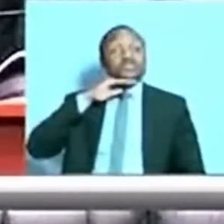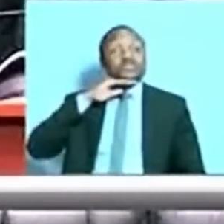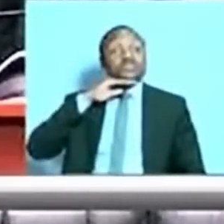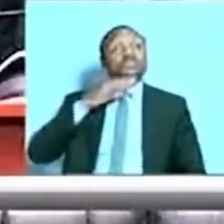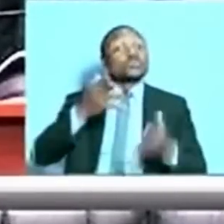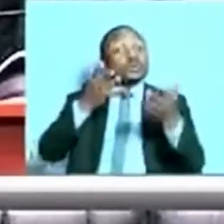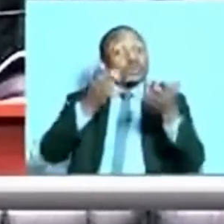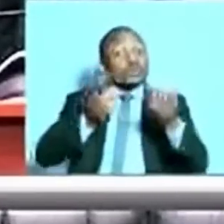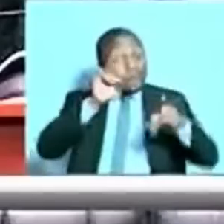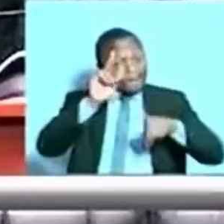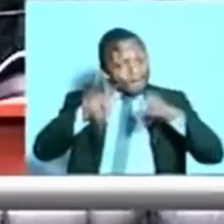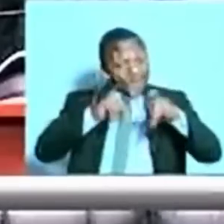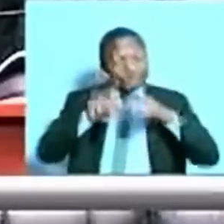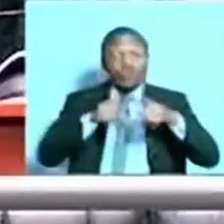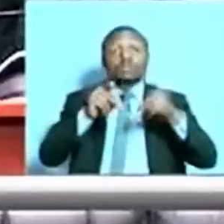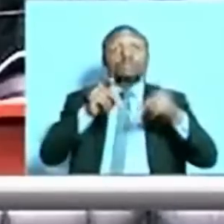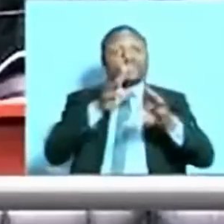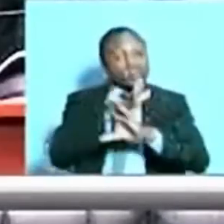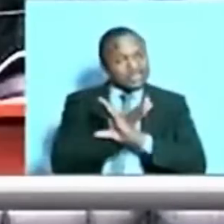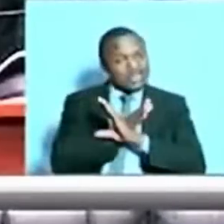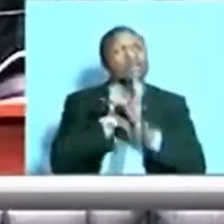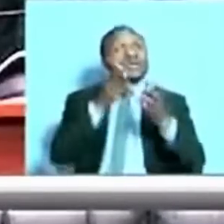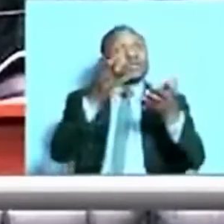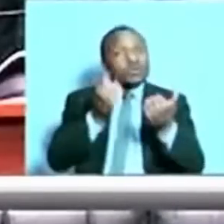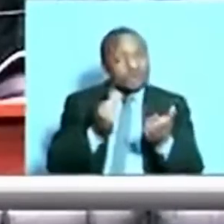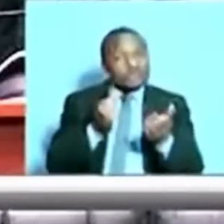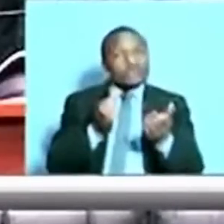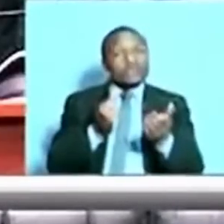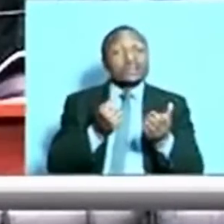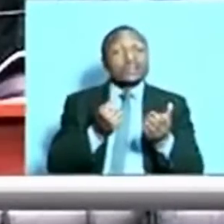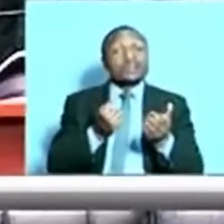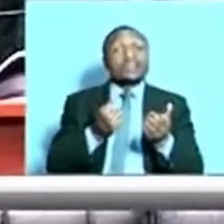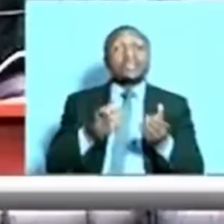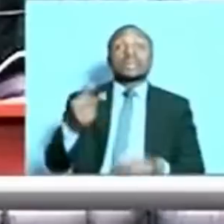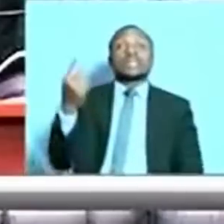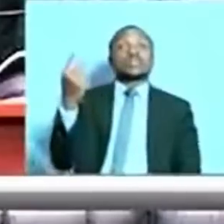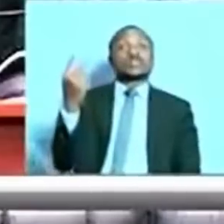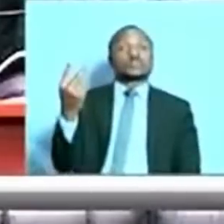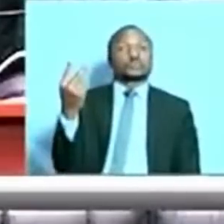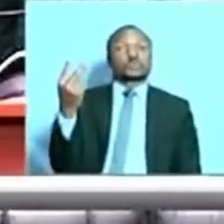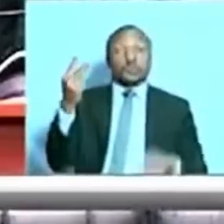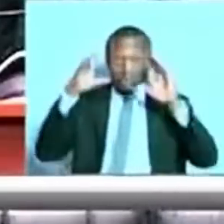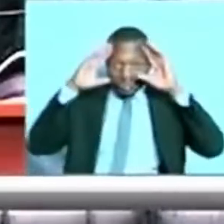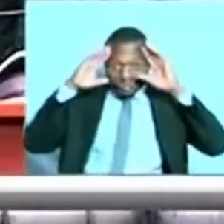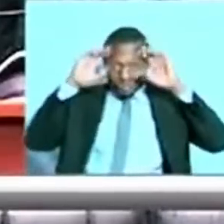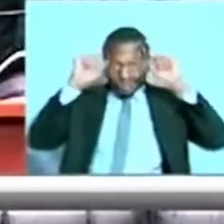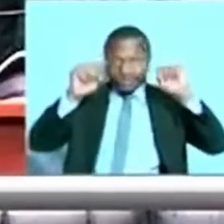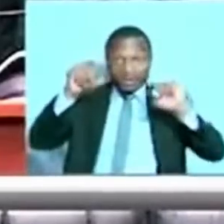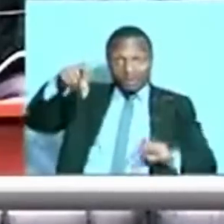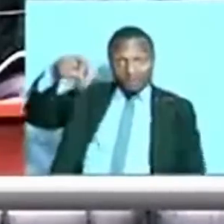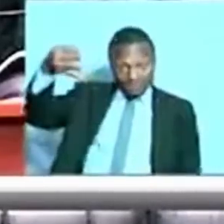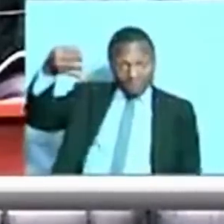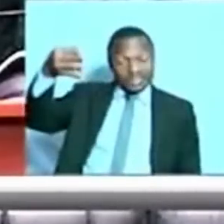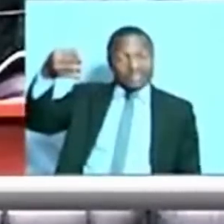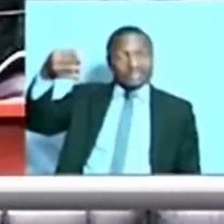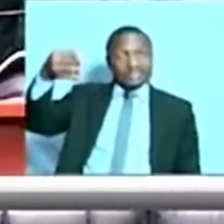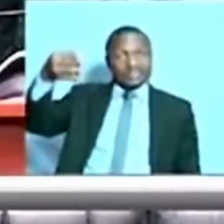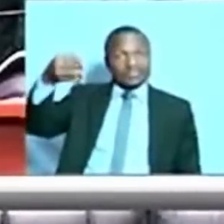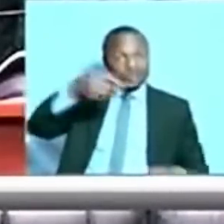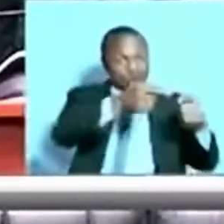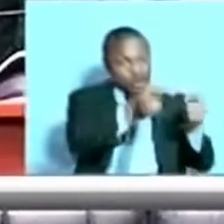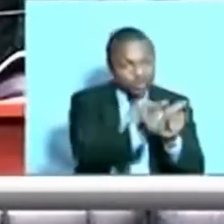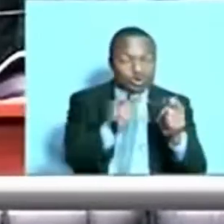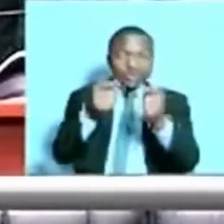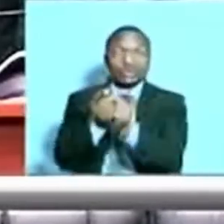and Zambians have been expecting, that the two presidents of the PF factions should